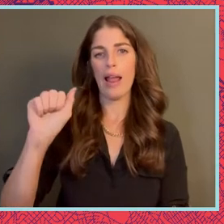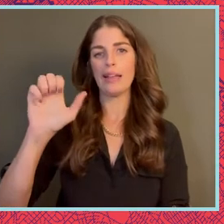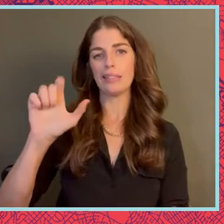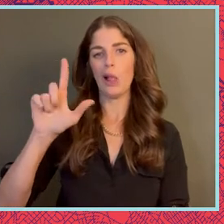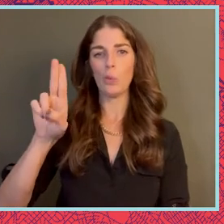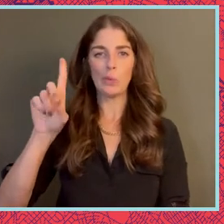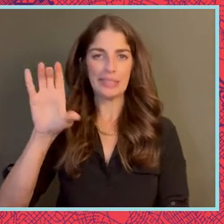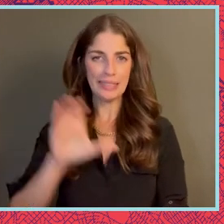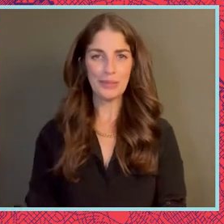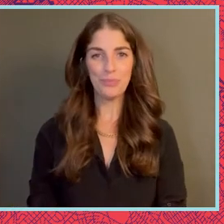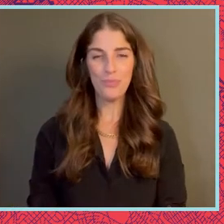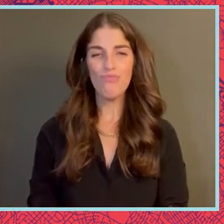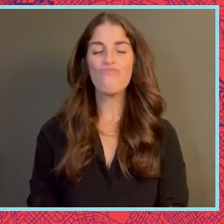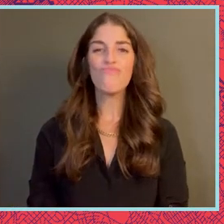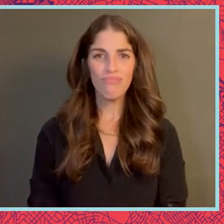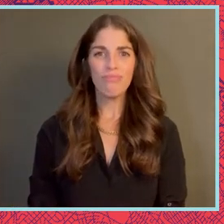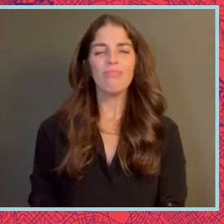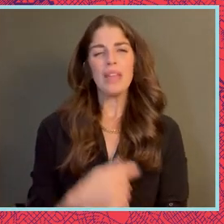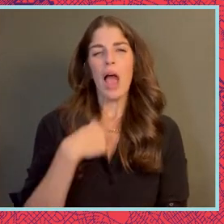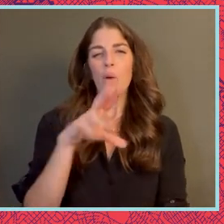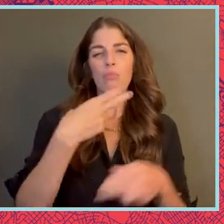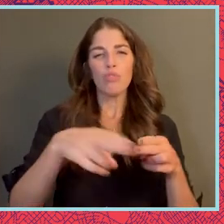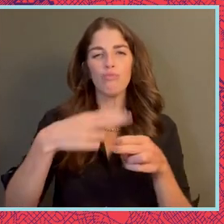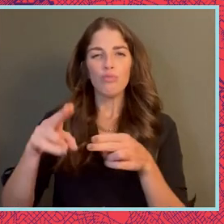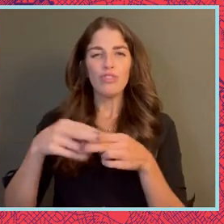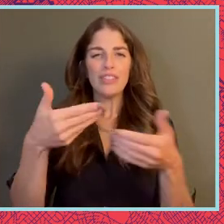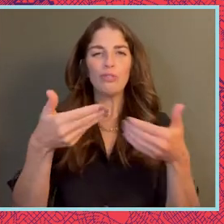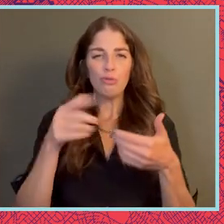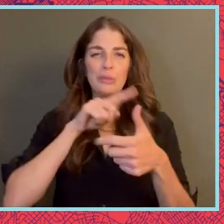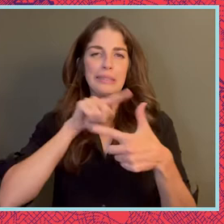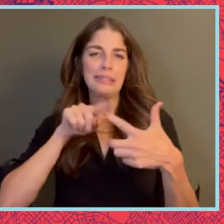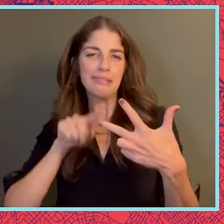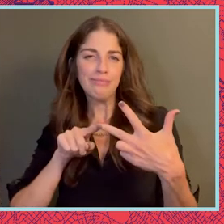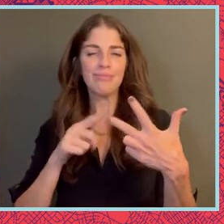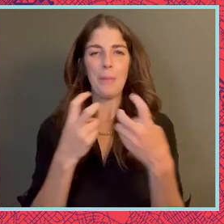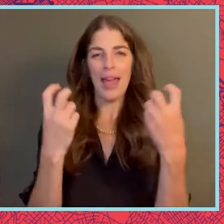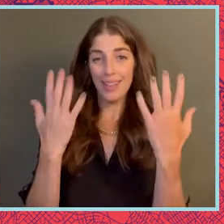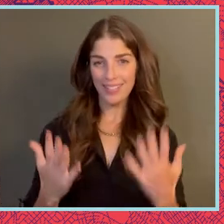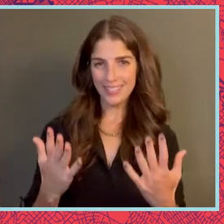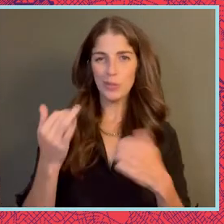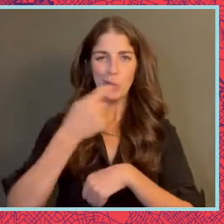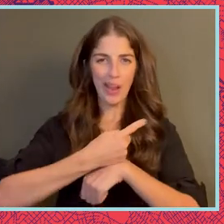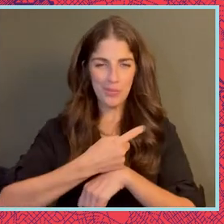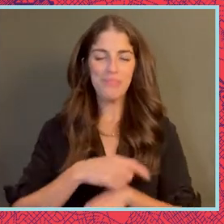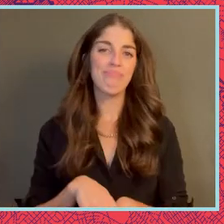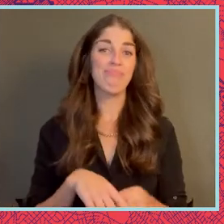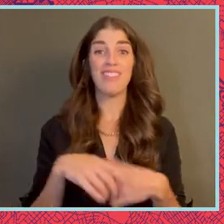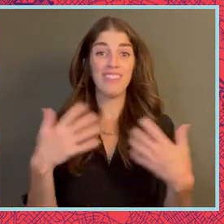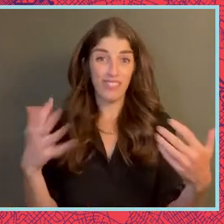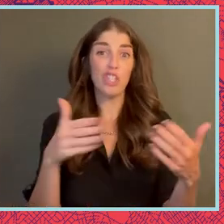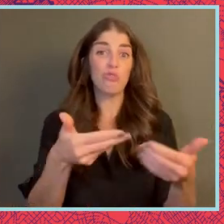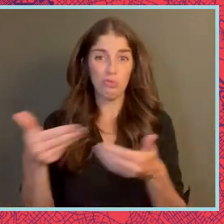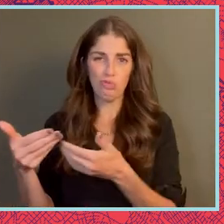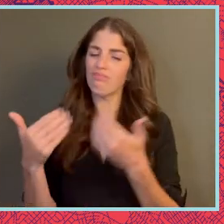of Columbia. I'm just going to do some brief introductions of our panelists today, and then we're going to dive